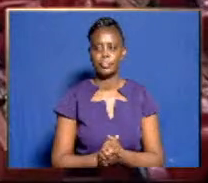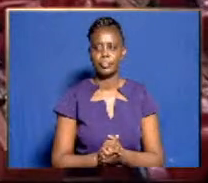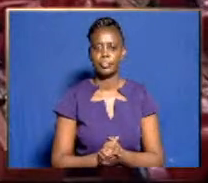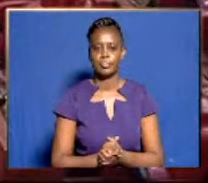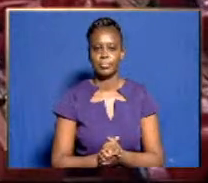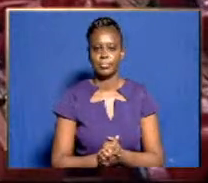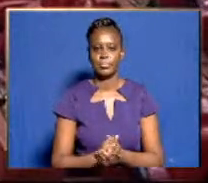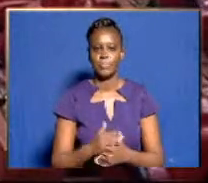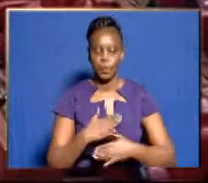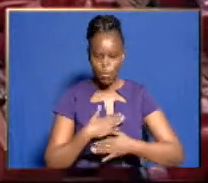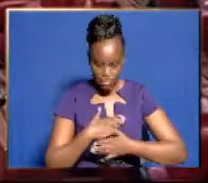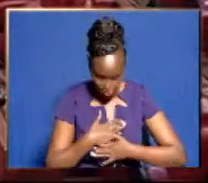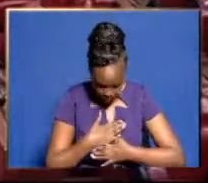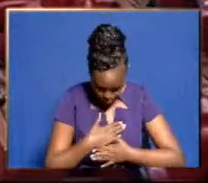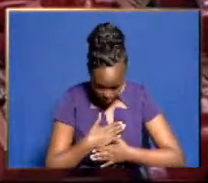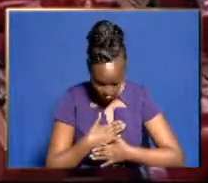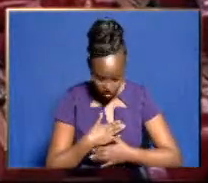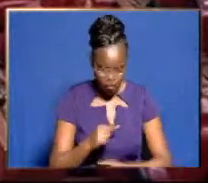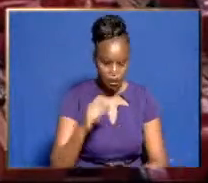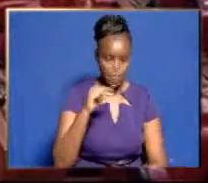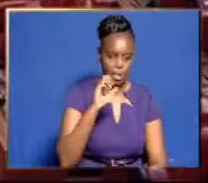The Honorable Ngeno just...